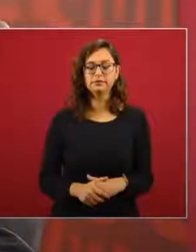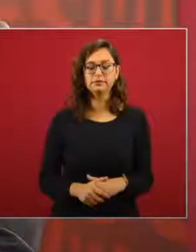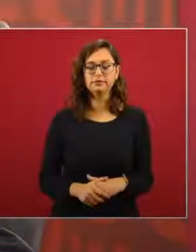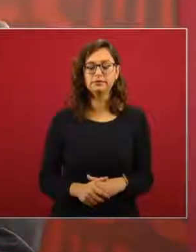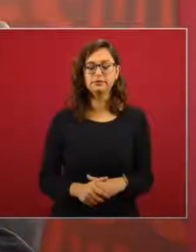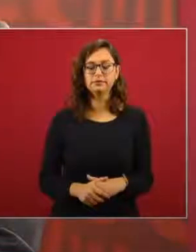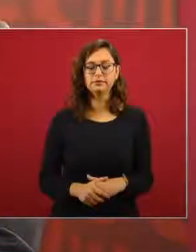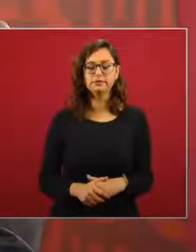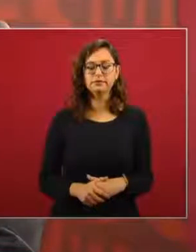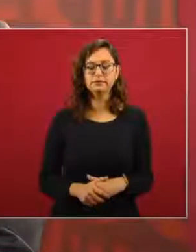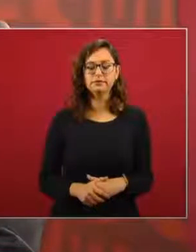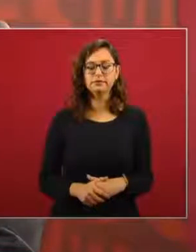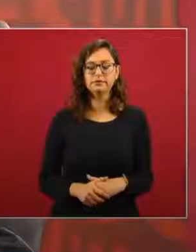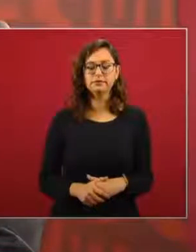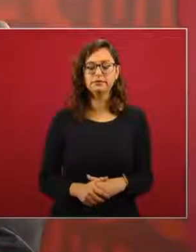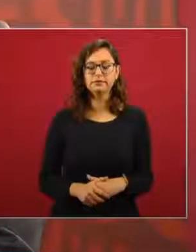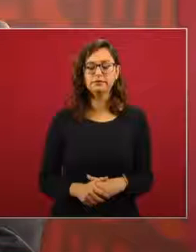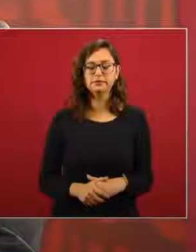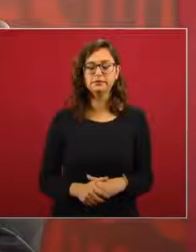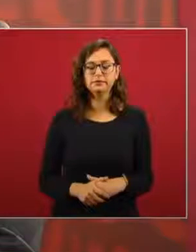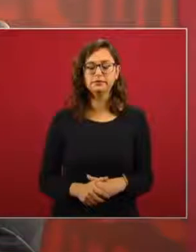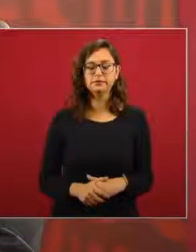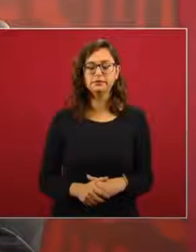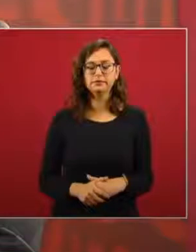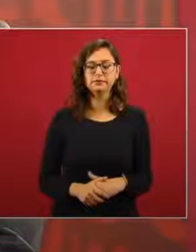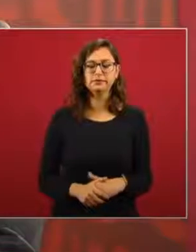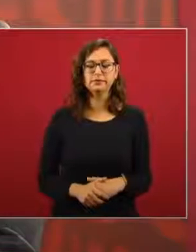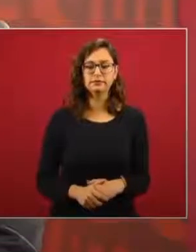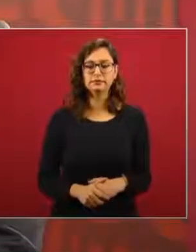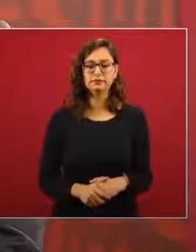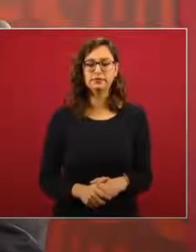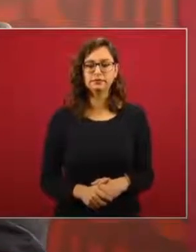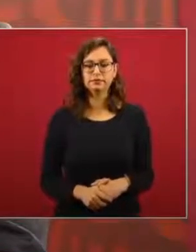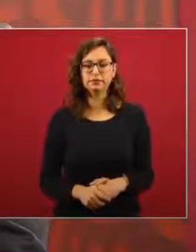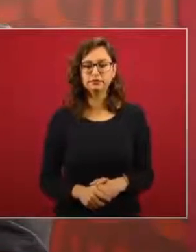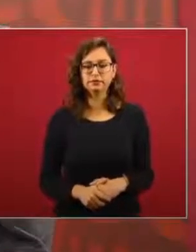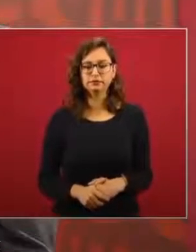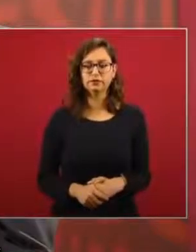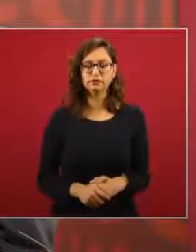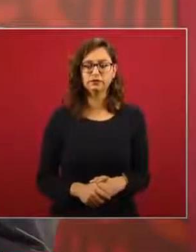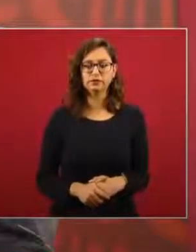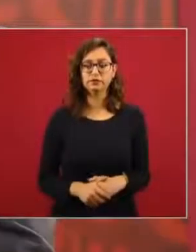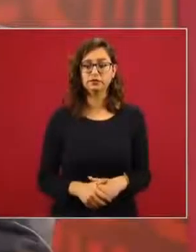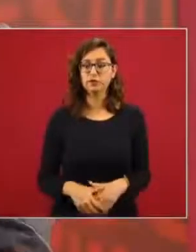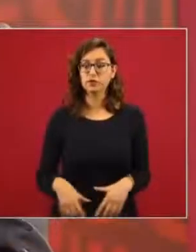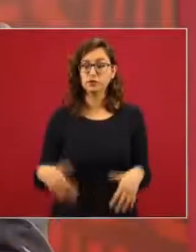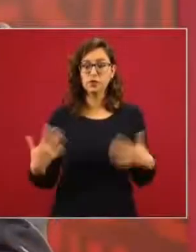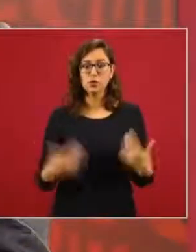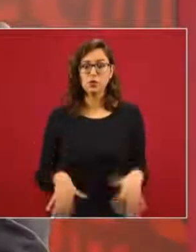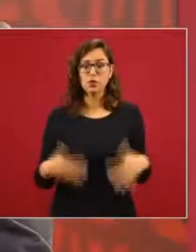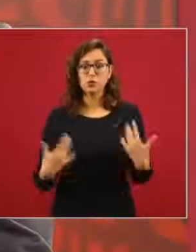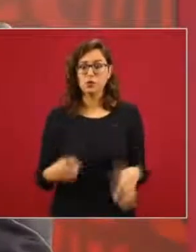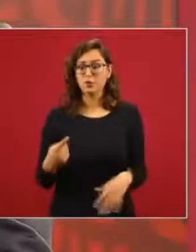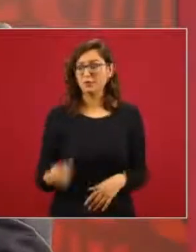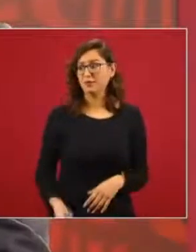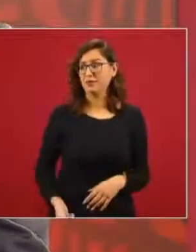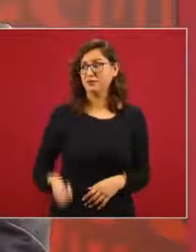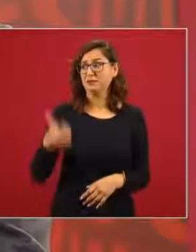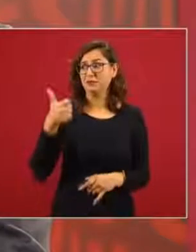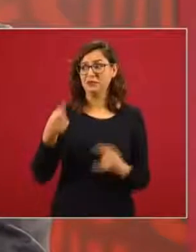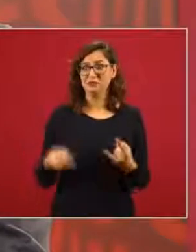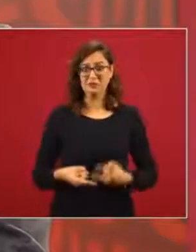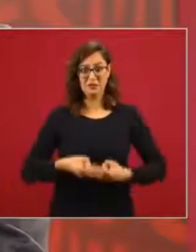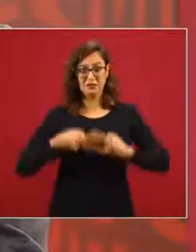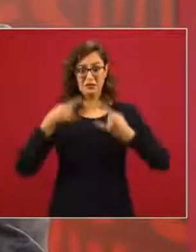of the delegates?" So this is what he said. Es todo un acontecimiento, un hecho histórico.